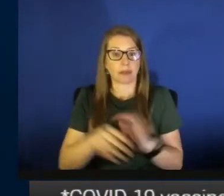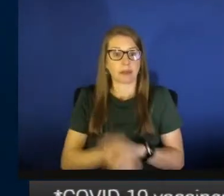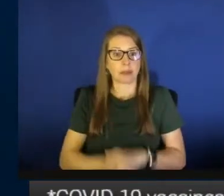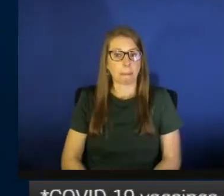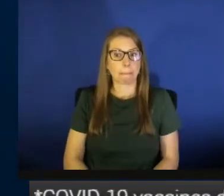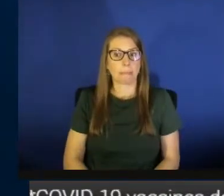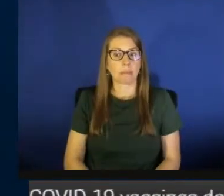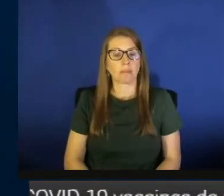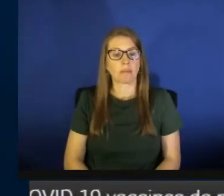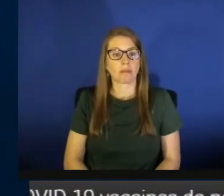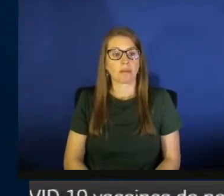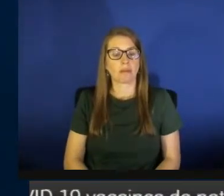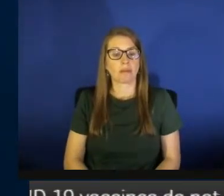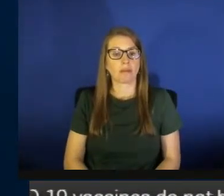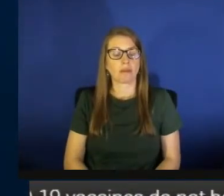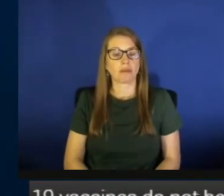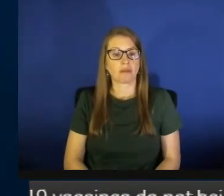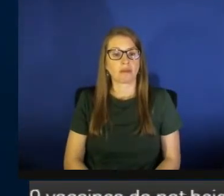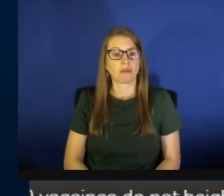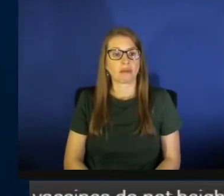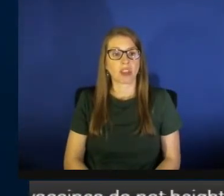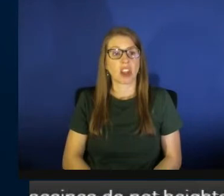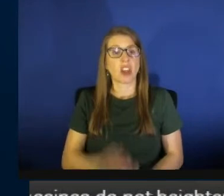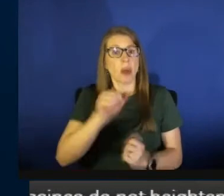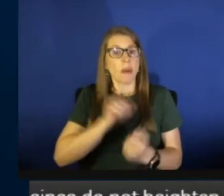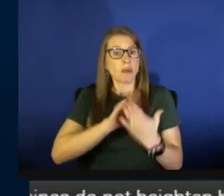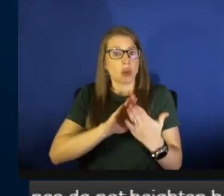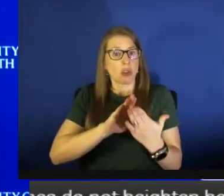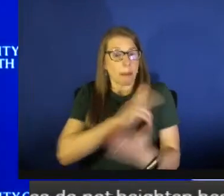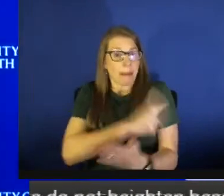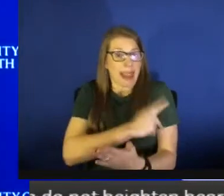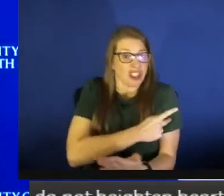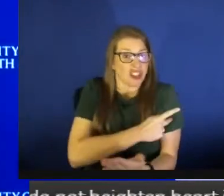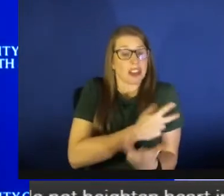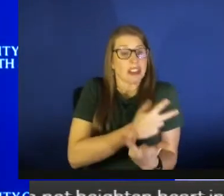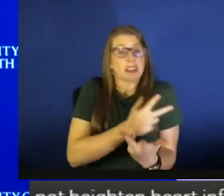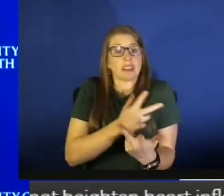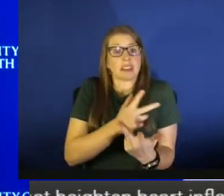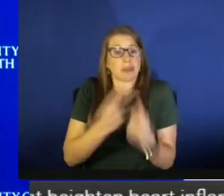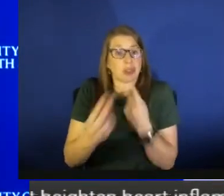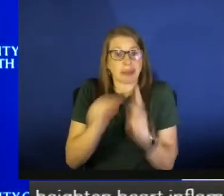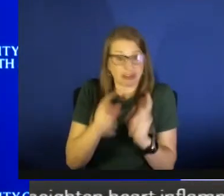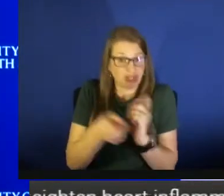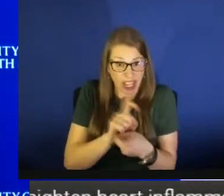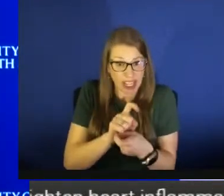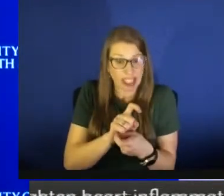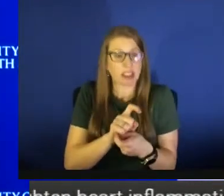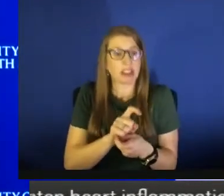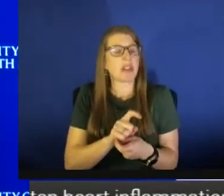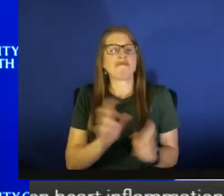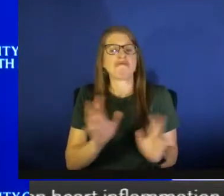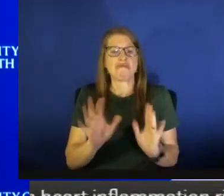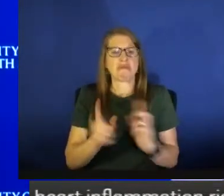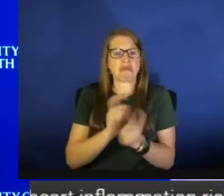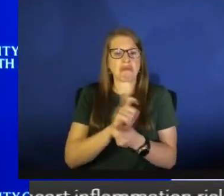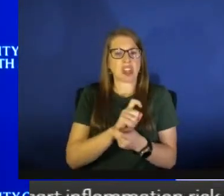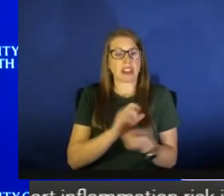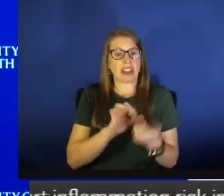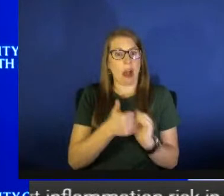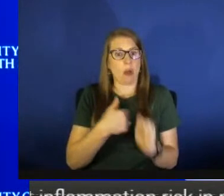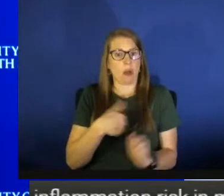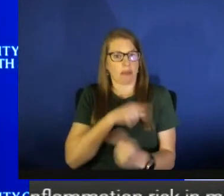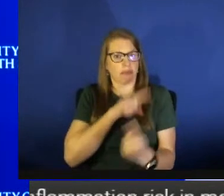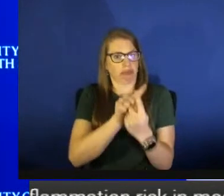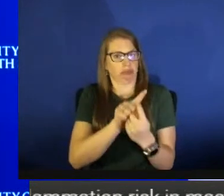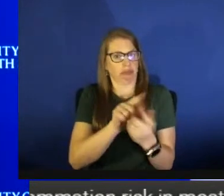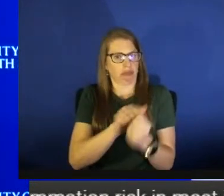see patients and you feel about patients, or just personally, how has it changed you? It hasn't changed the way I see patients. I felt